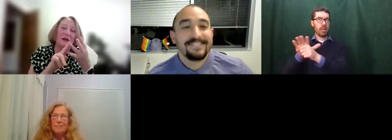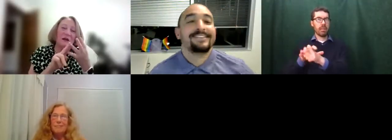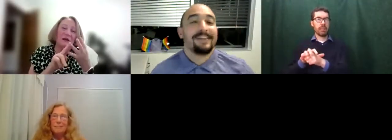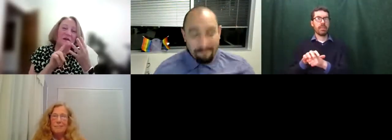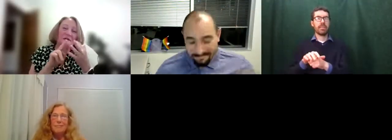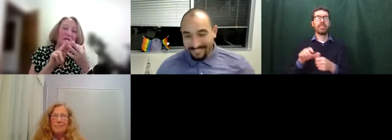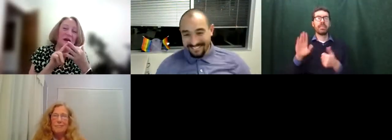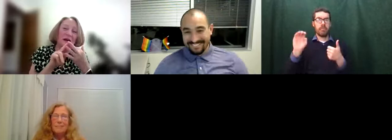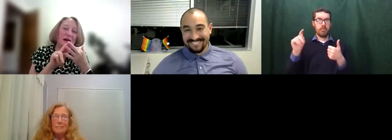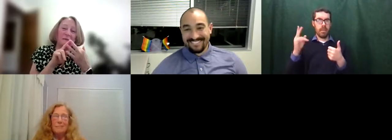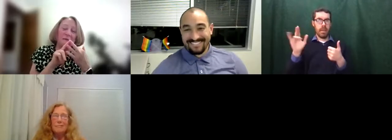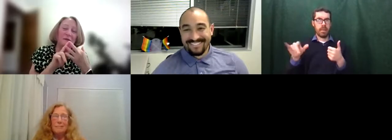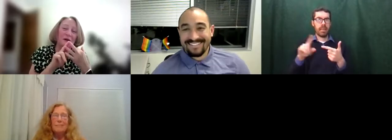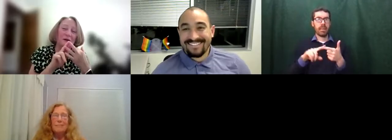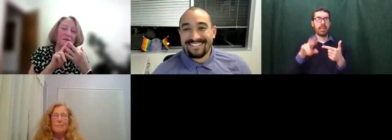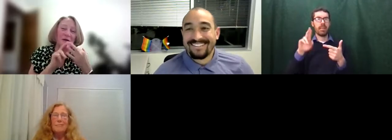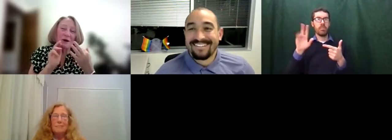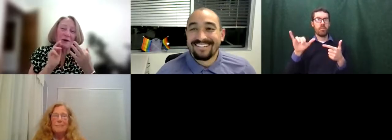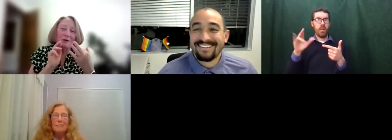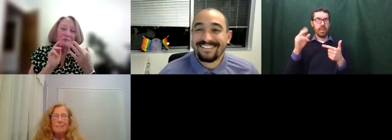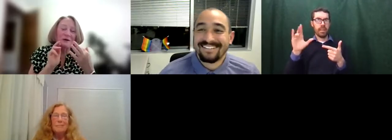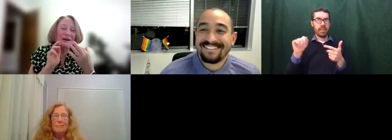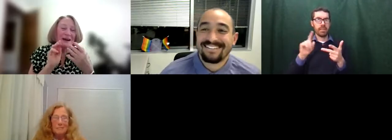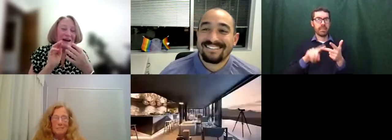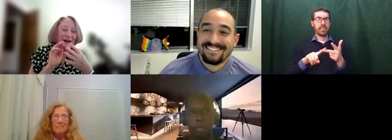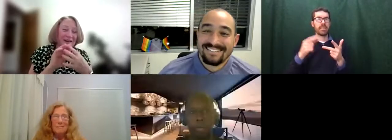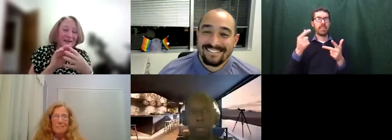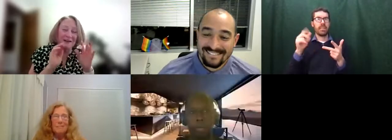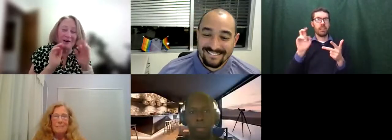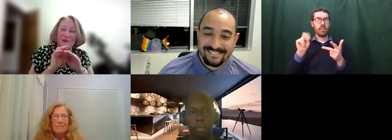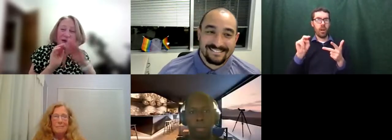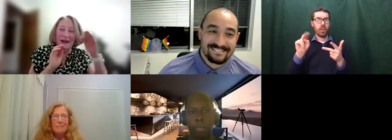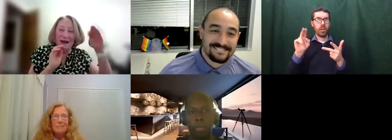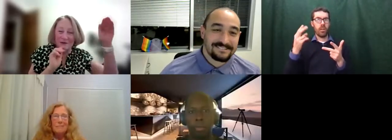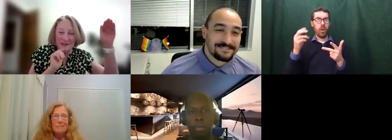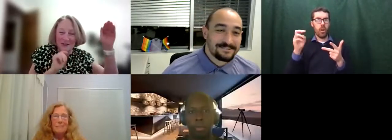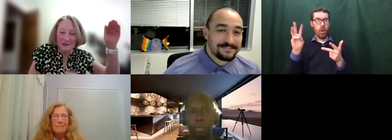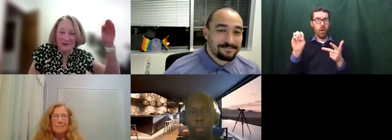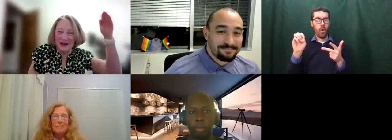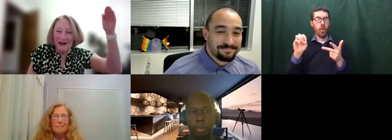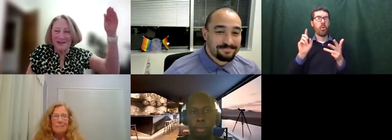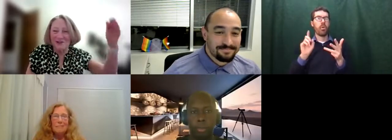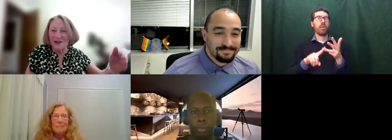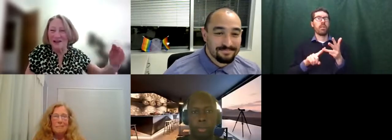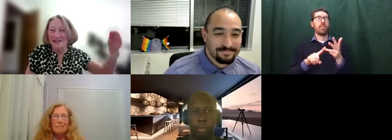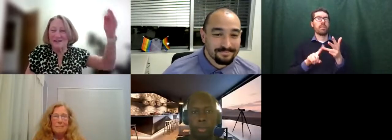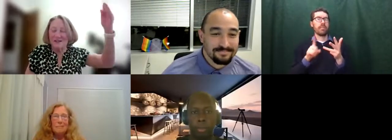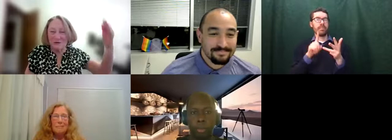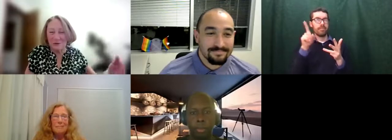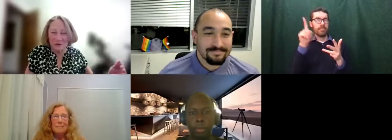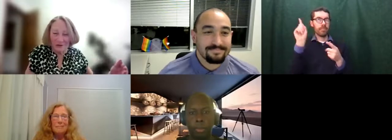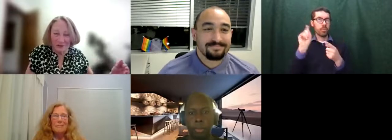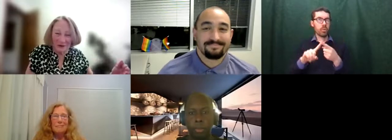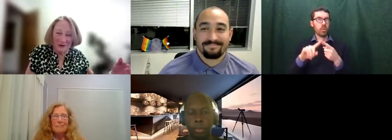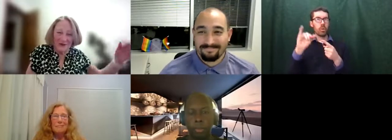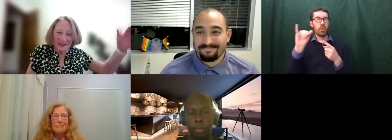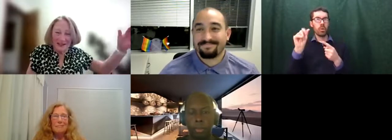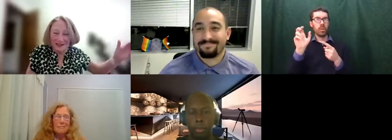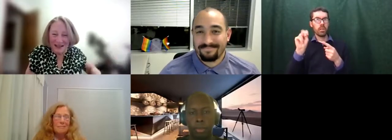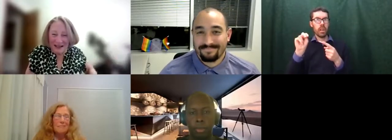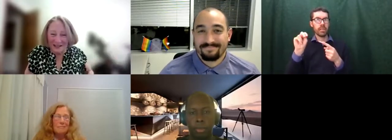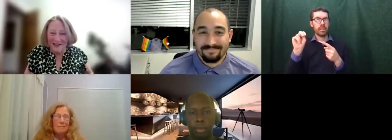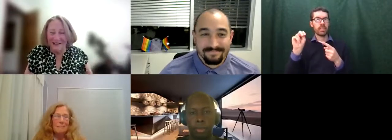Bethany, Raleigh Hills, part of Garden Home, all the way out to Jackson School